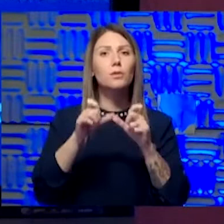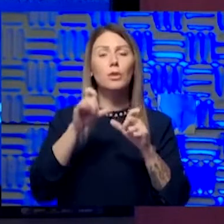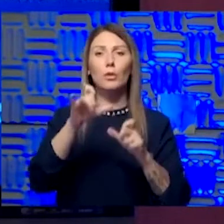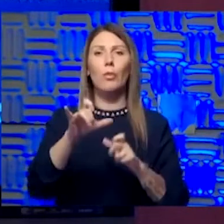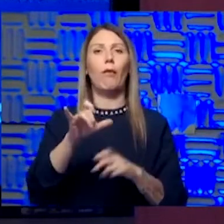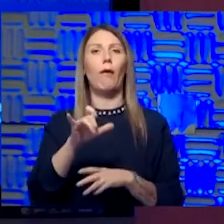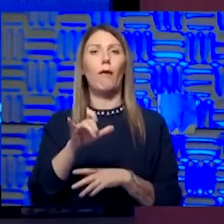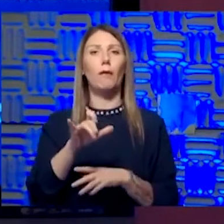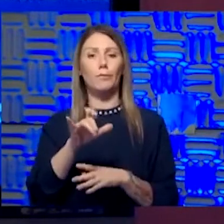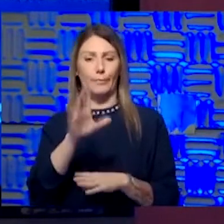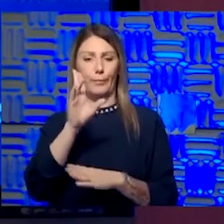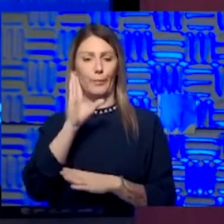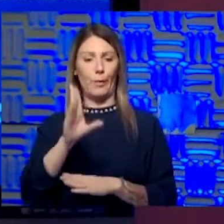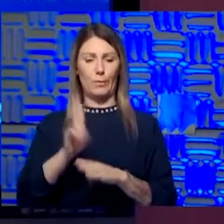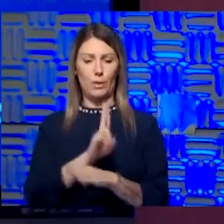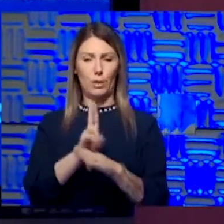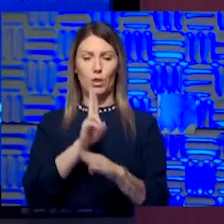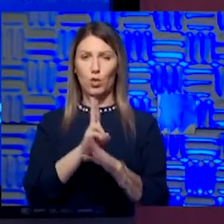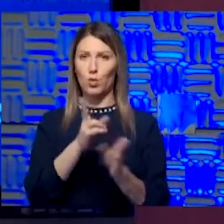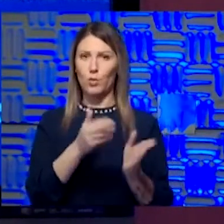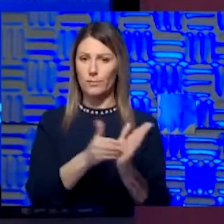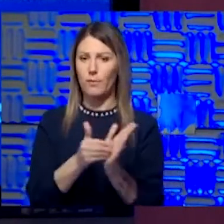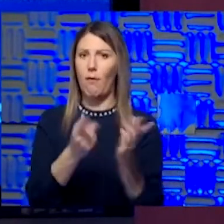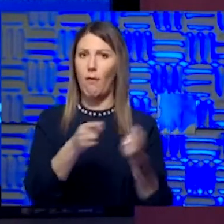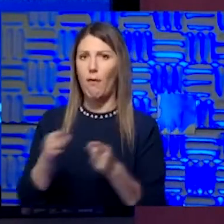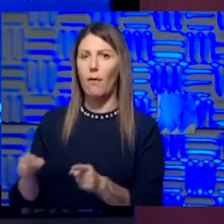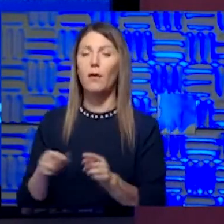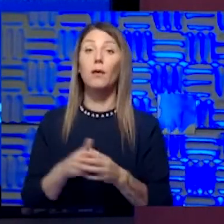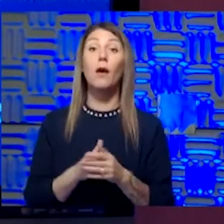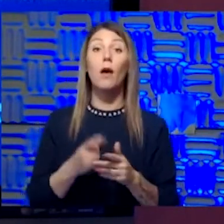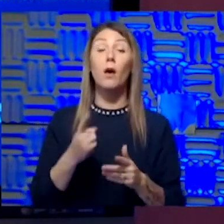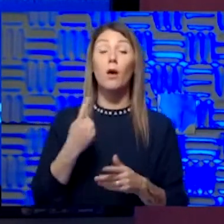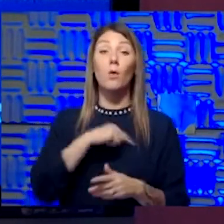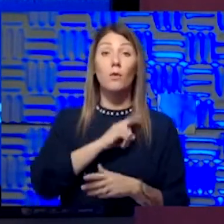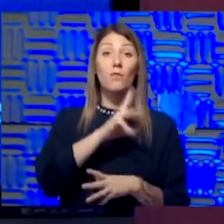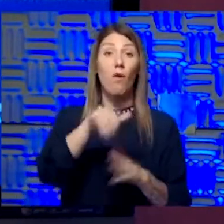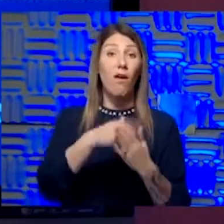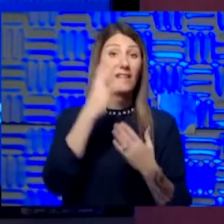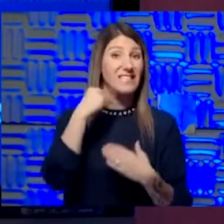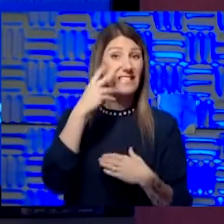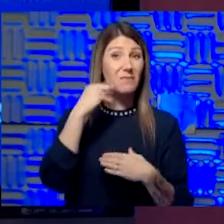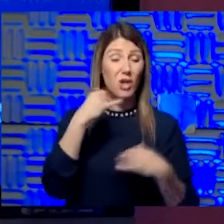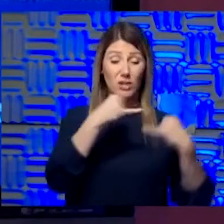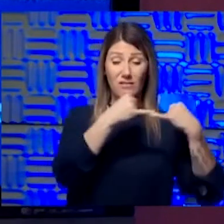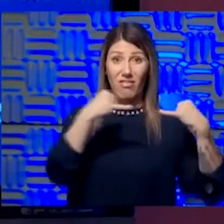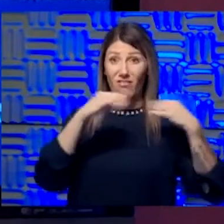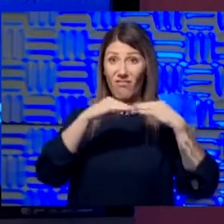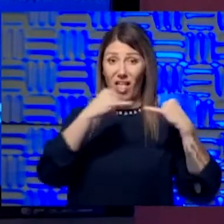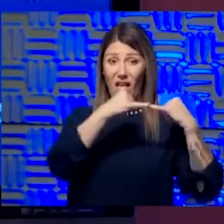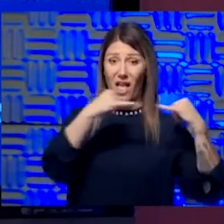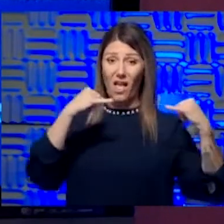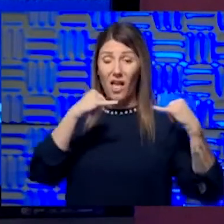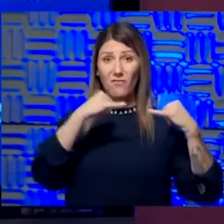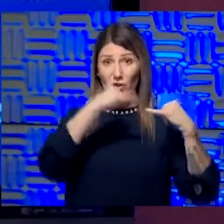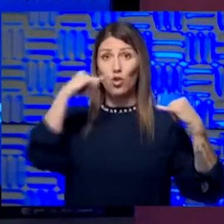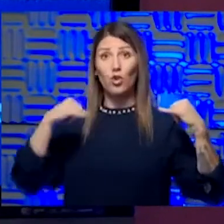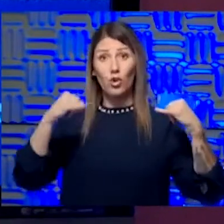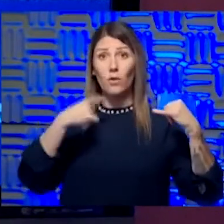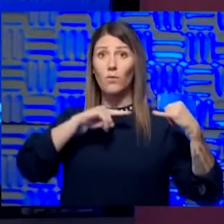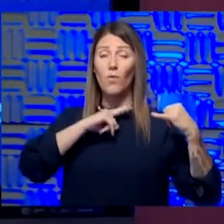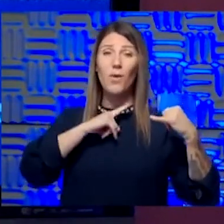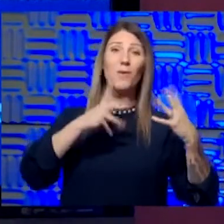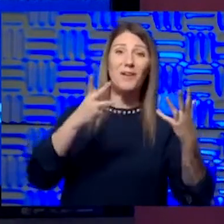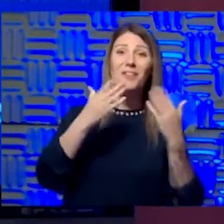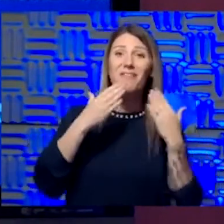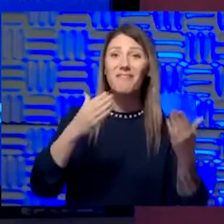continues for us, and I think all of us have experienced this flattening of the curve. Which just a shout out to, we said